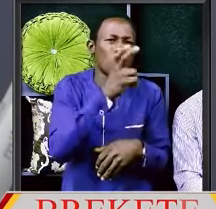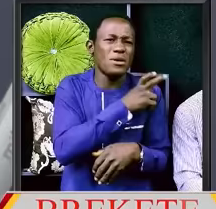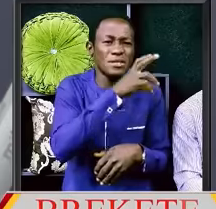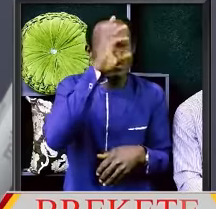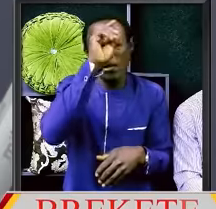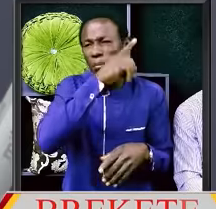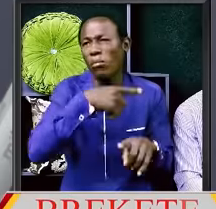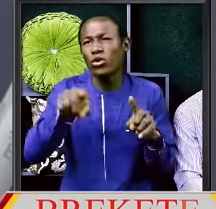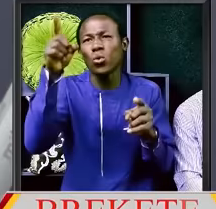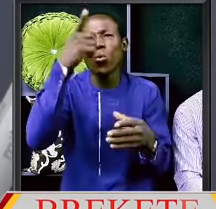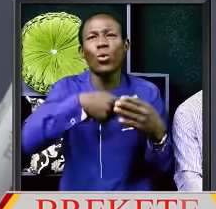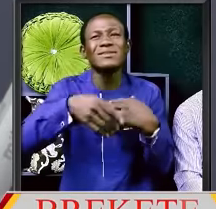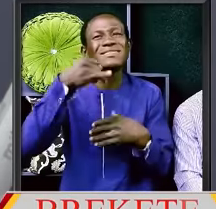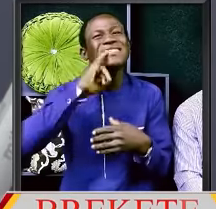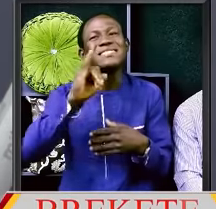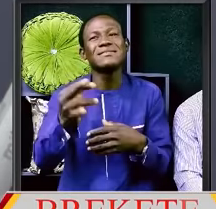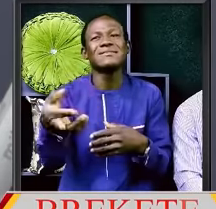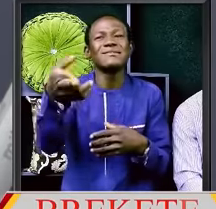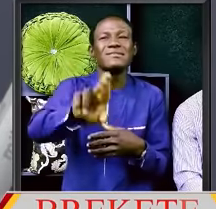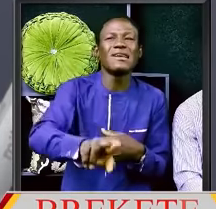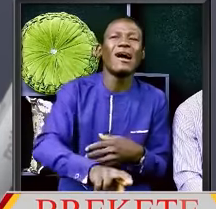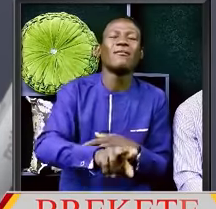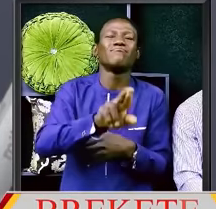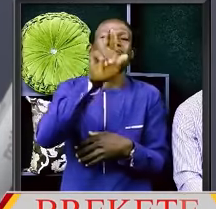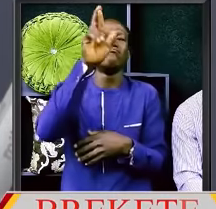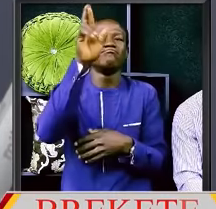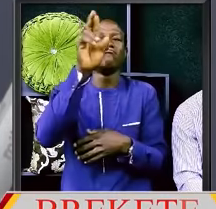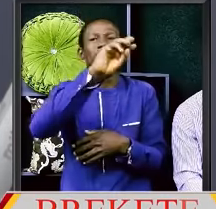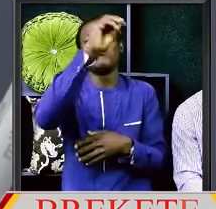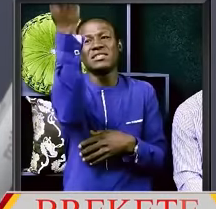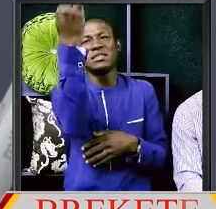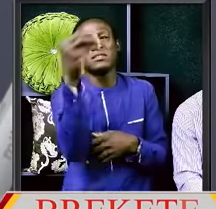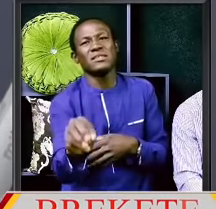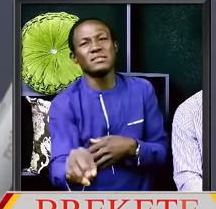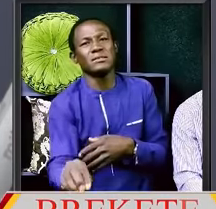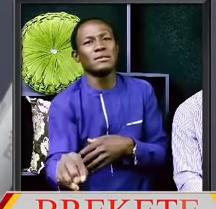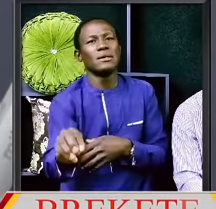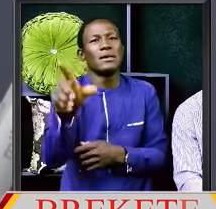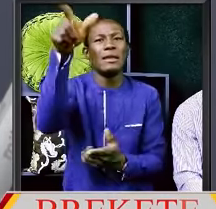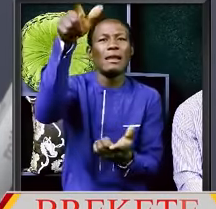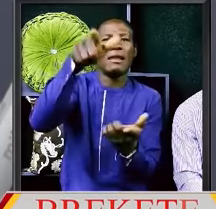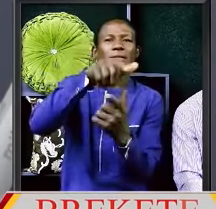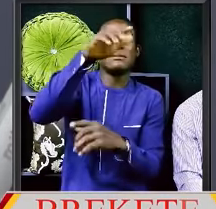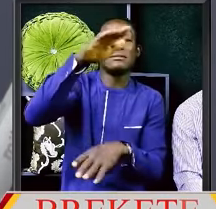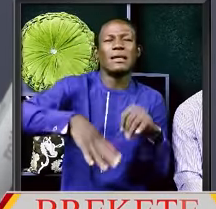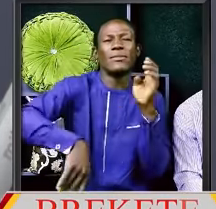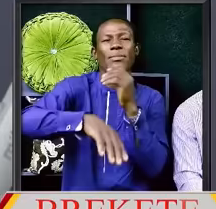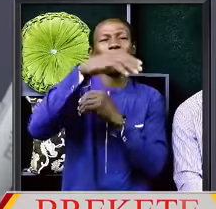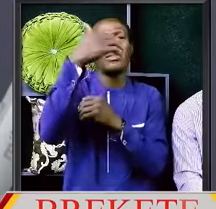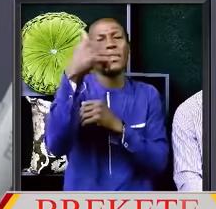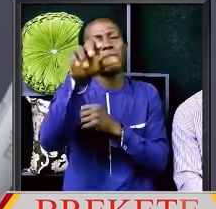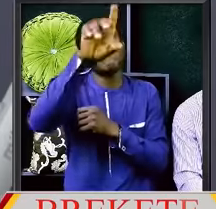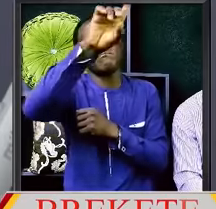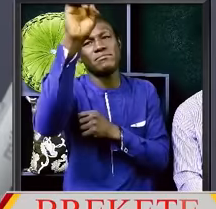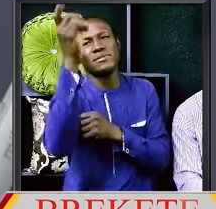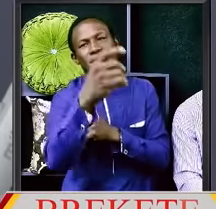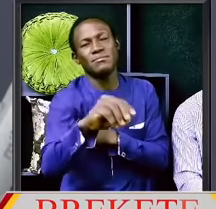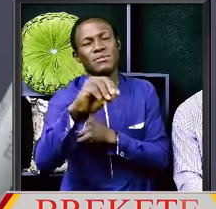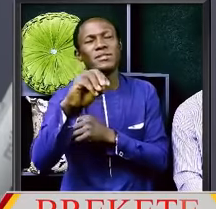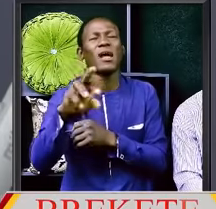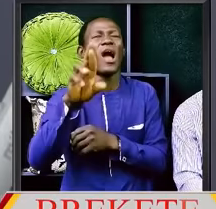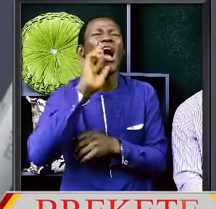what is their percentage? Less than 10% of the Nigerian police, now them bad. The